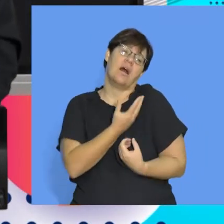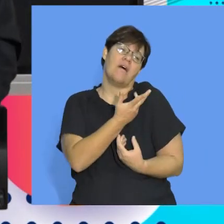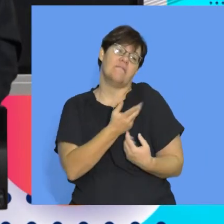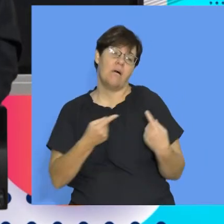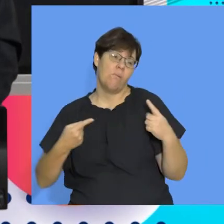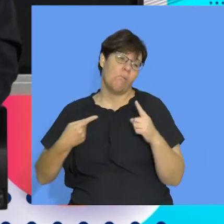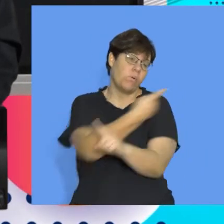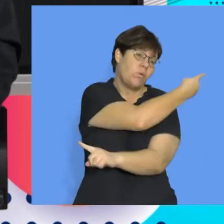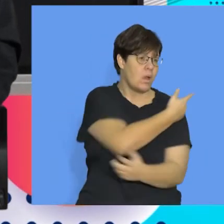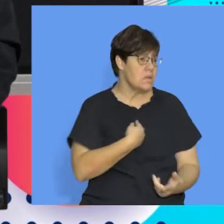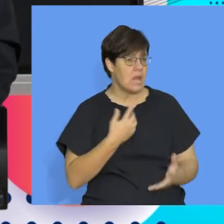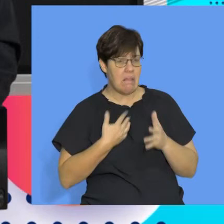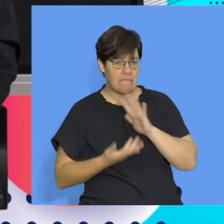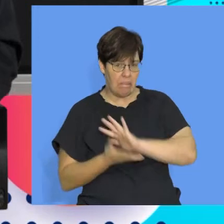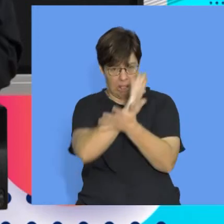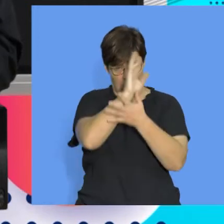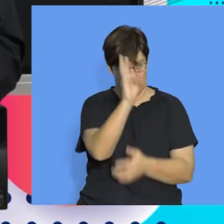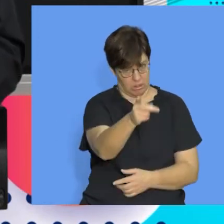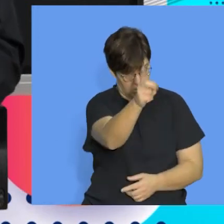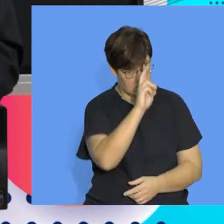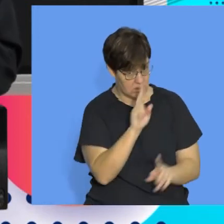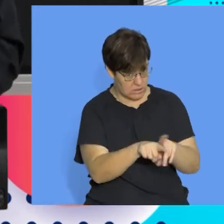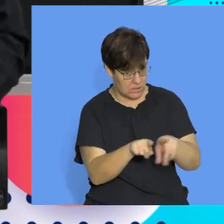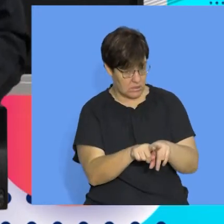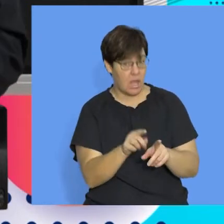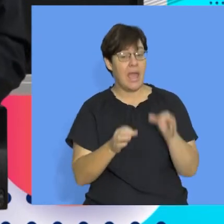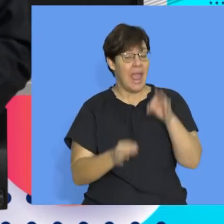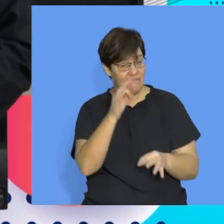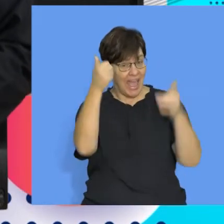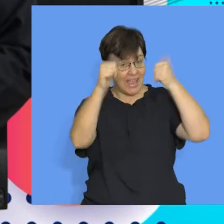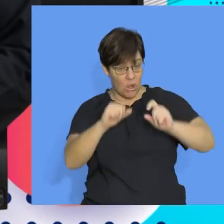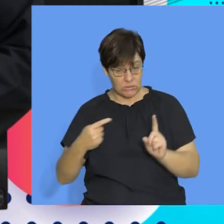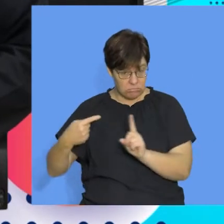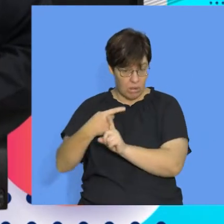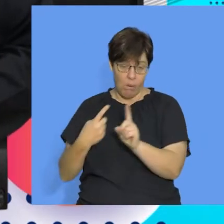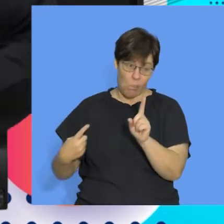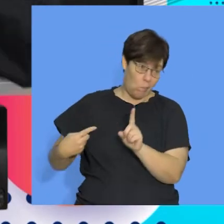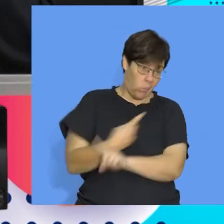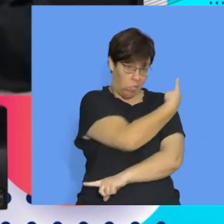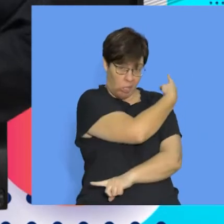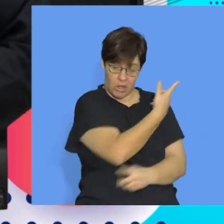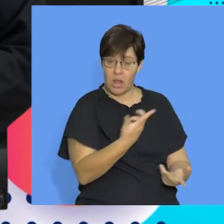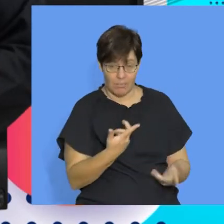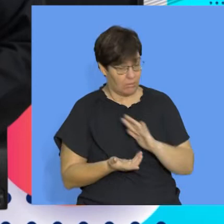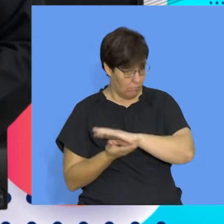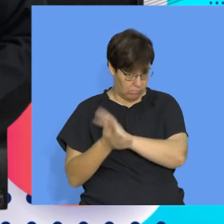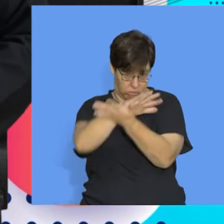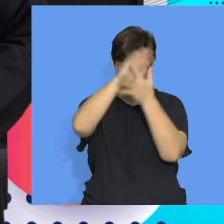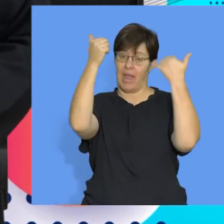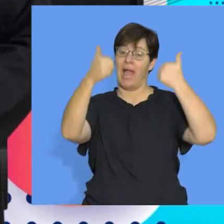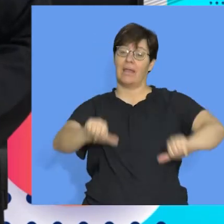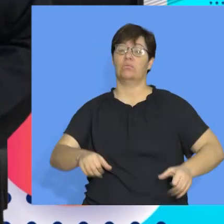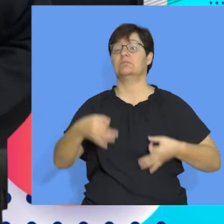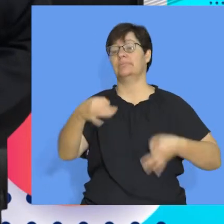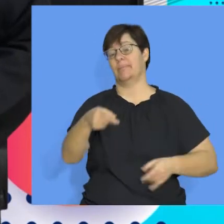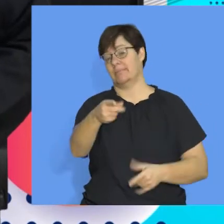havoc in your lives. By the same way, if your accounting arrow is misdirected, it creates havoc in your